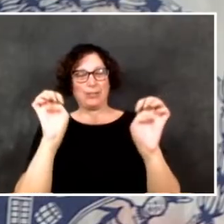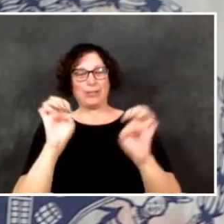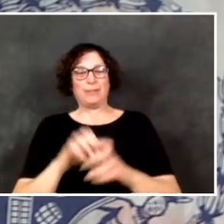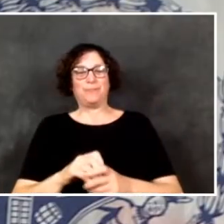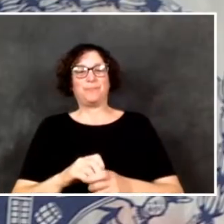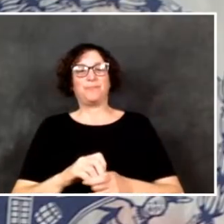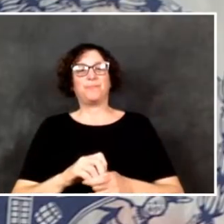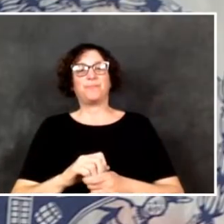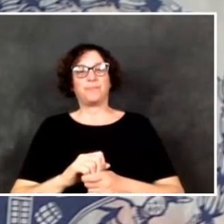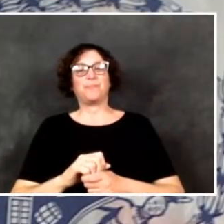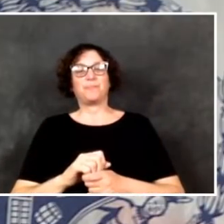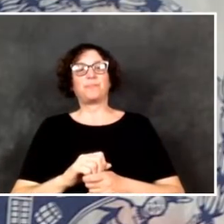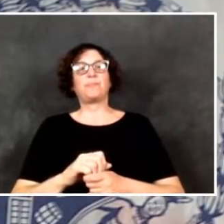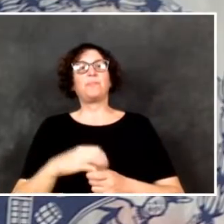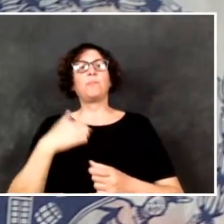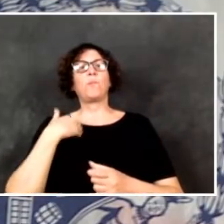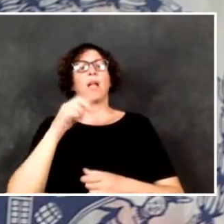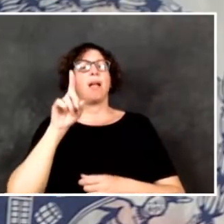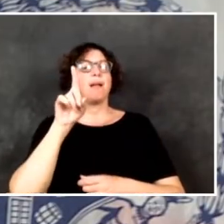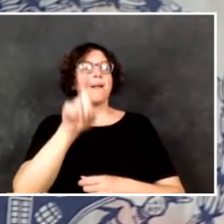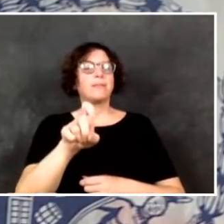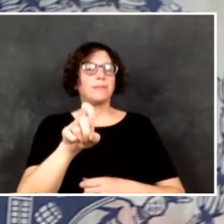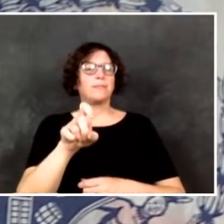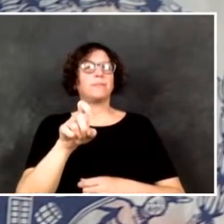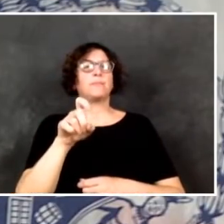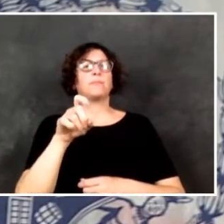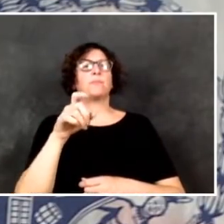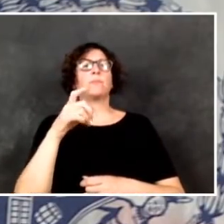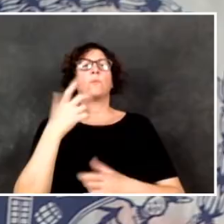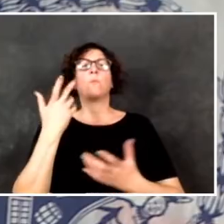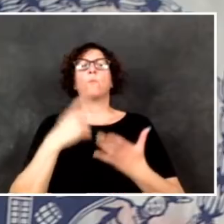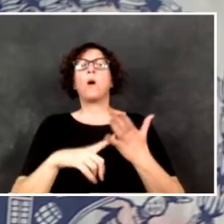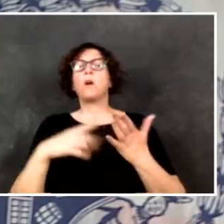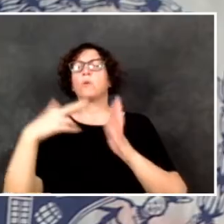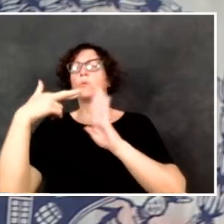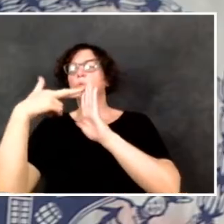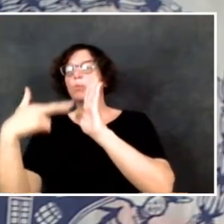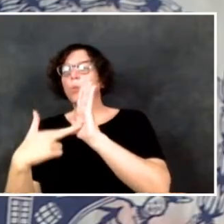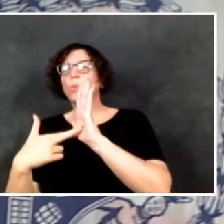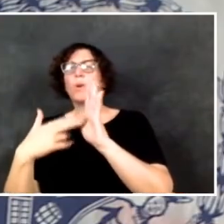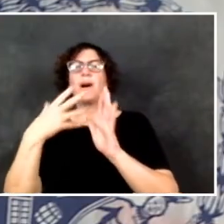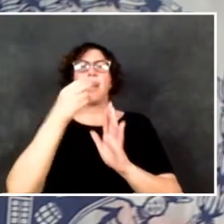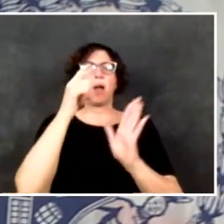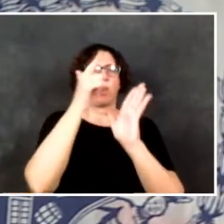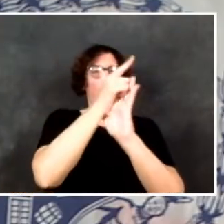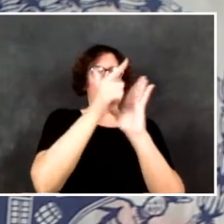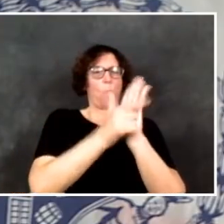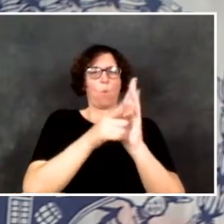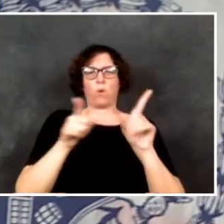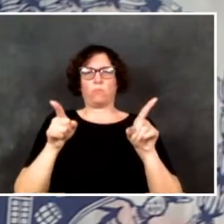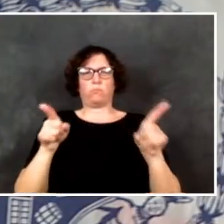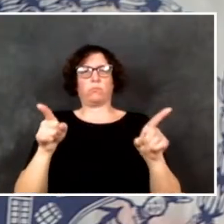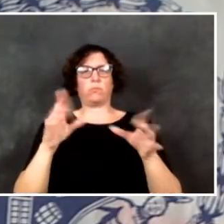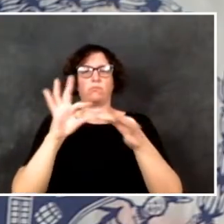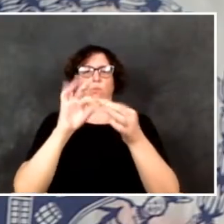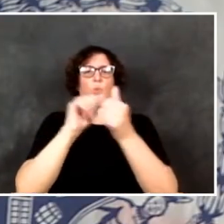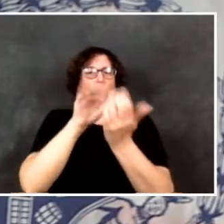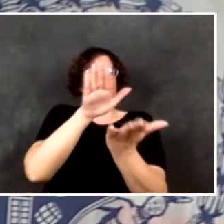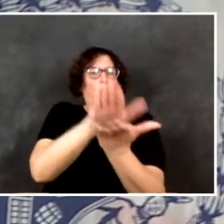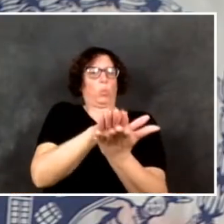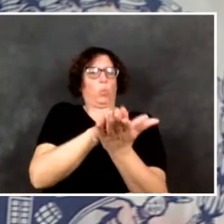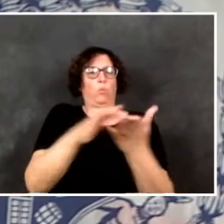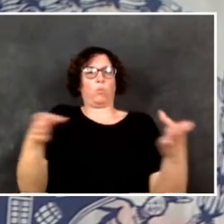the rules and the laws when it comes to who has the authority to close schools? Because that seems to be, I